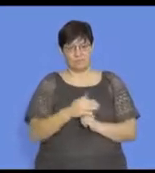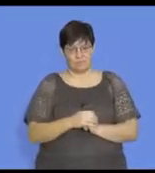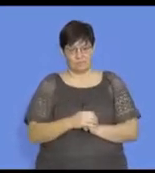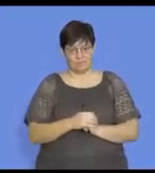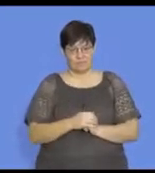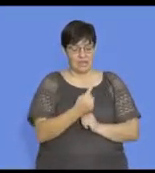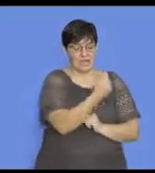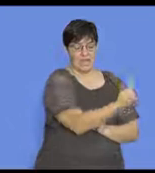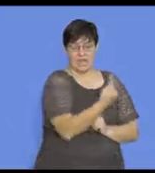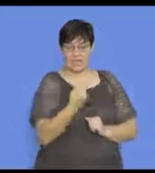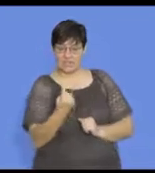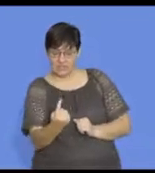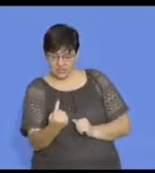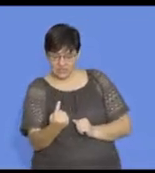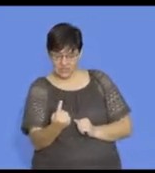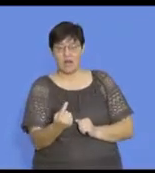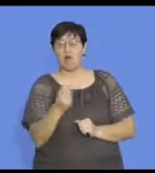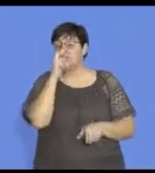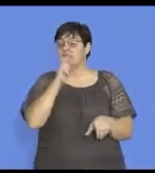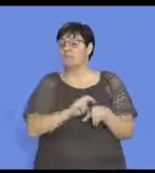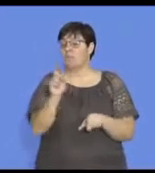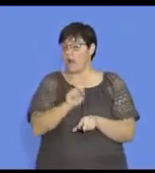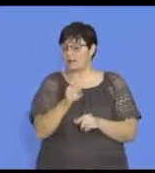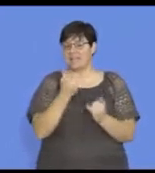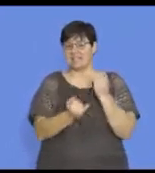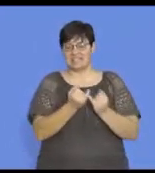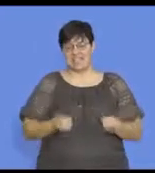of them needed to produce a sex cell.